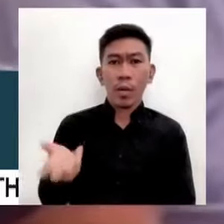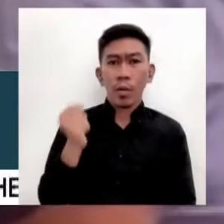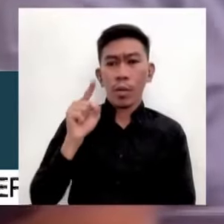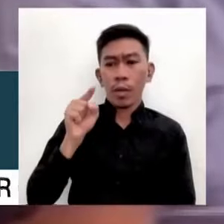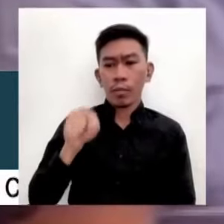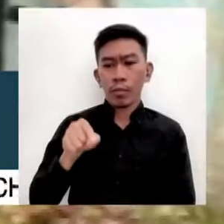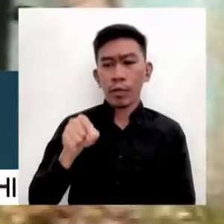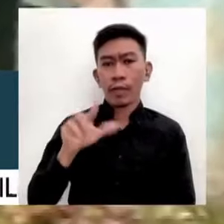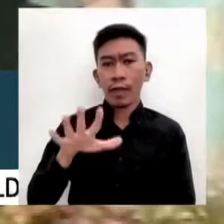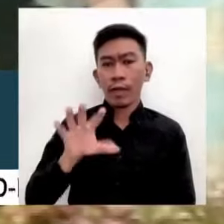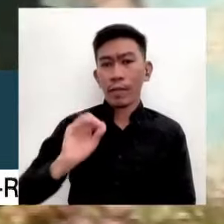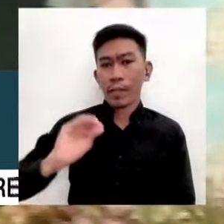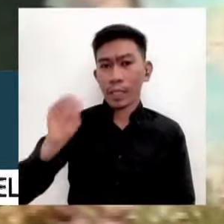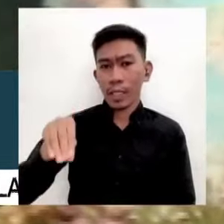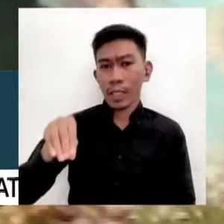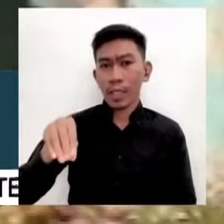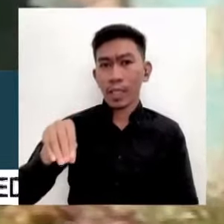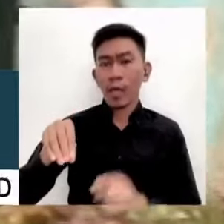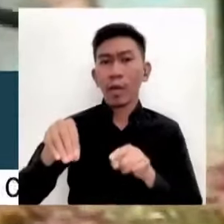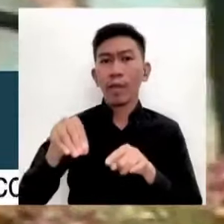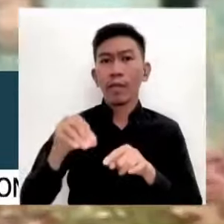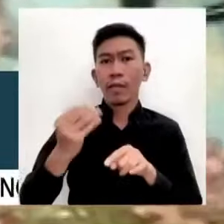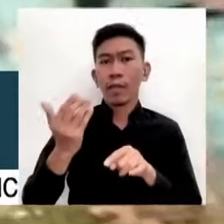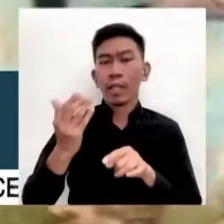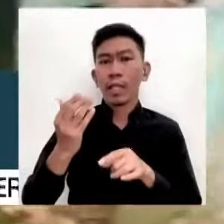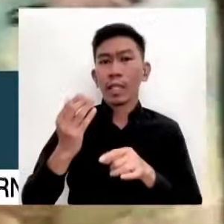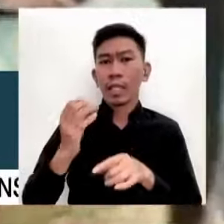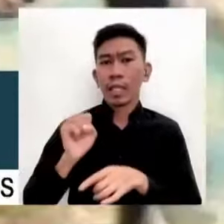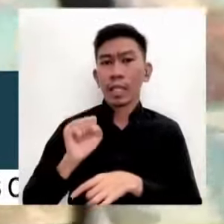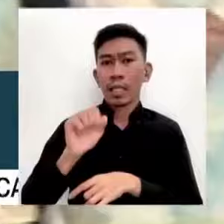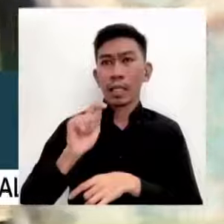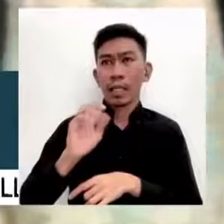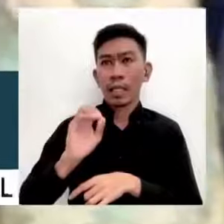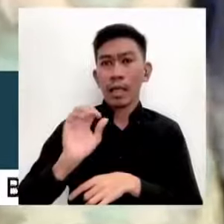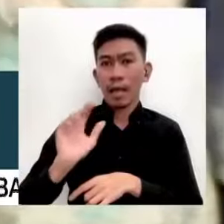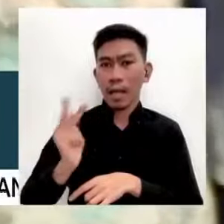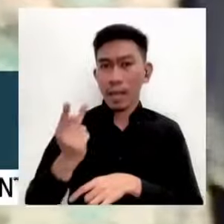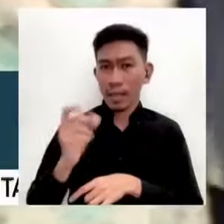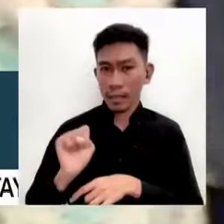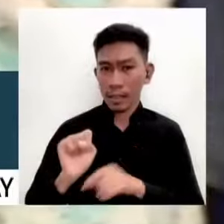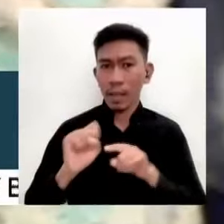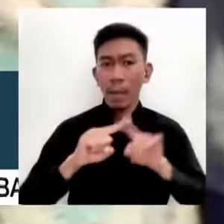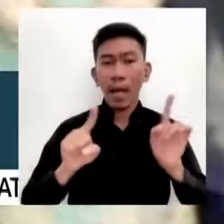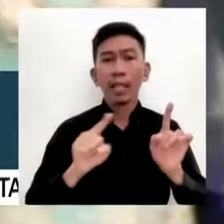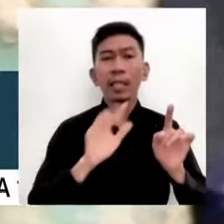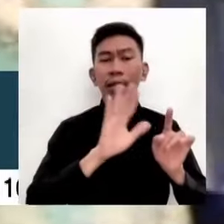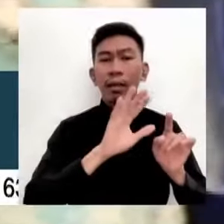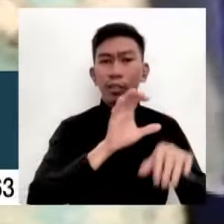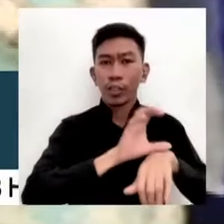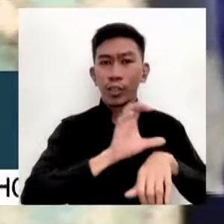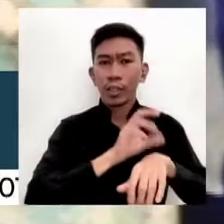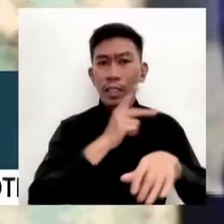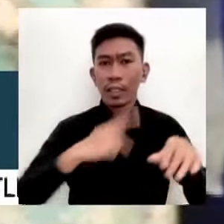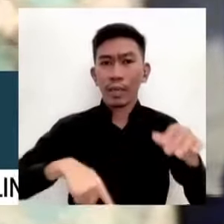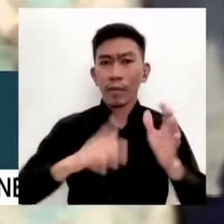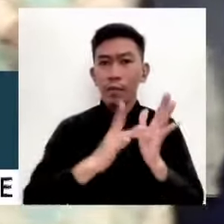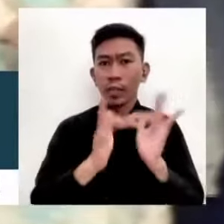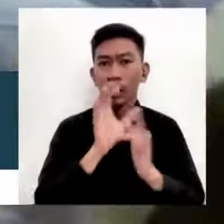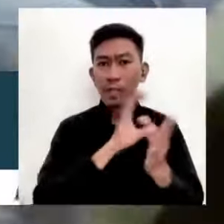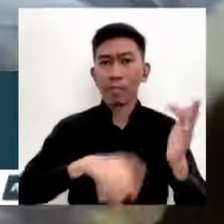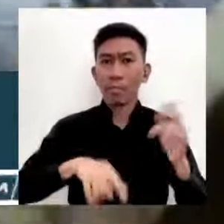1.5% of the stocks of Suarasug. But then the Kingdom of Jesus Christ owns